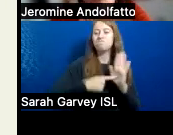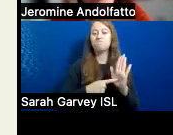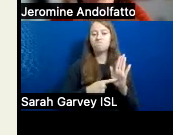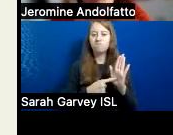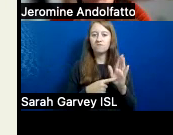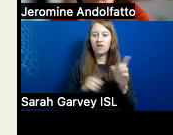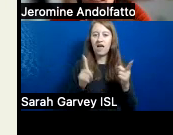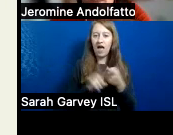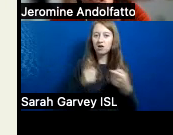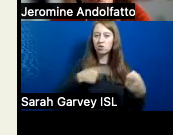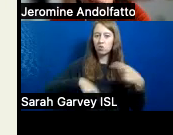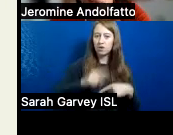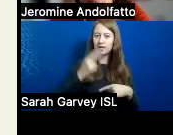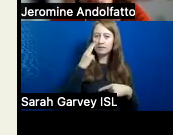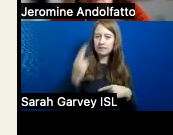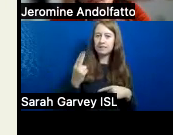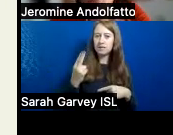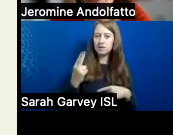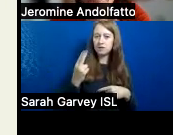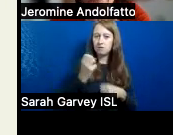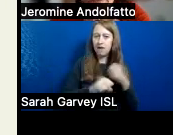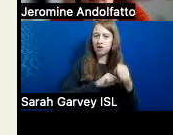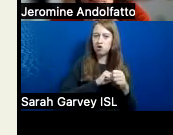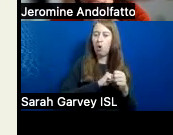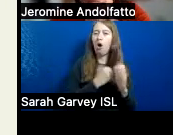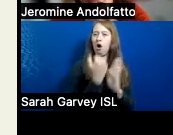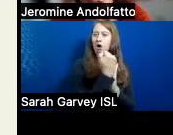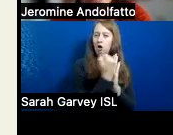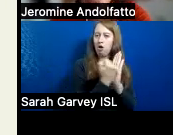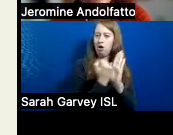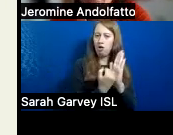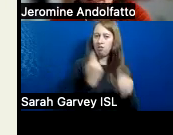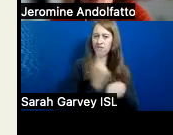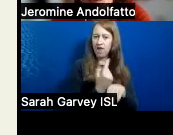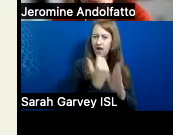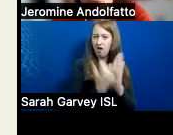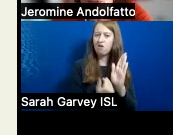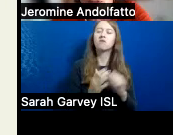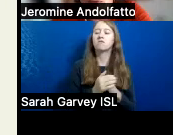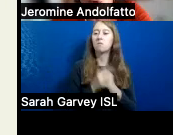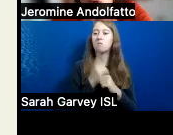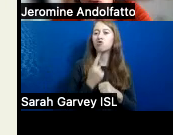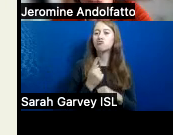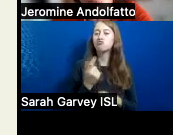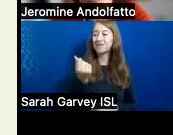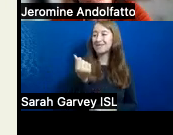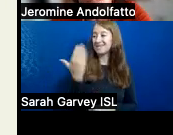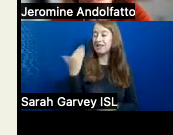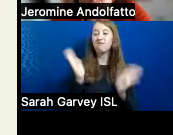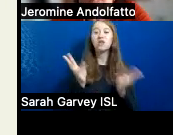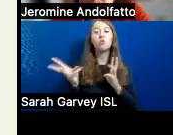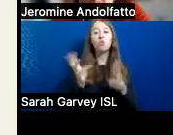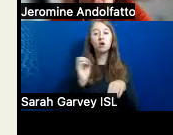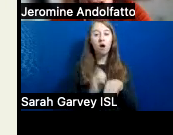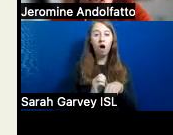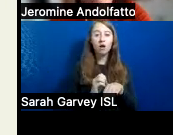the use of alternation methods, like for instance, zip list. So recently we worked on the EU electoral law,